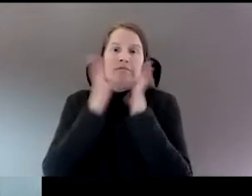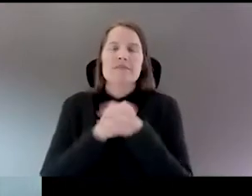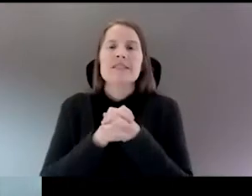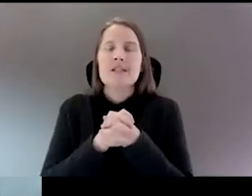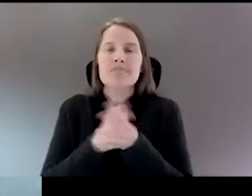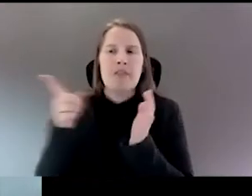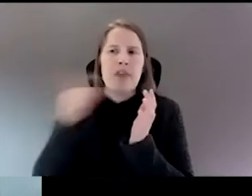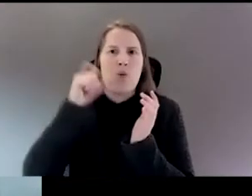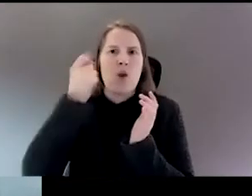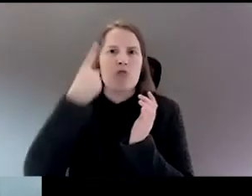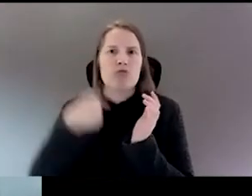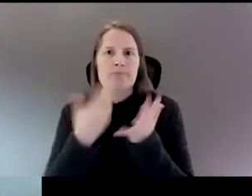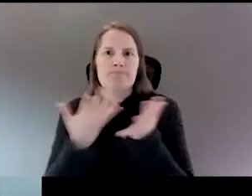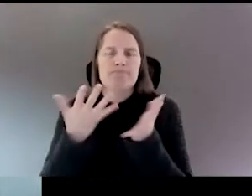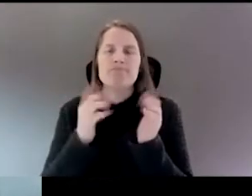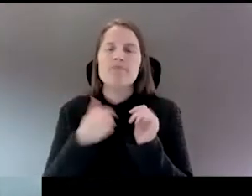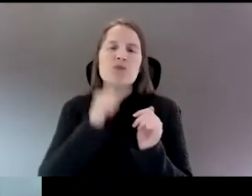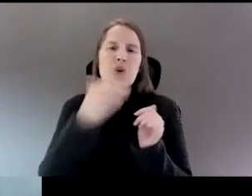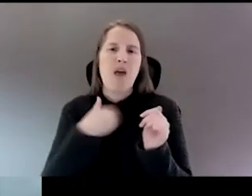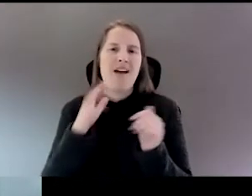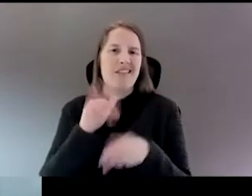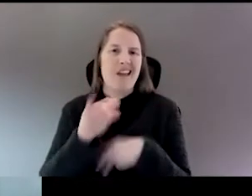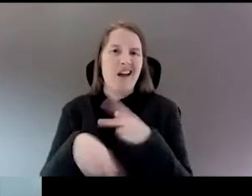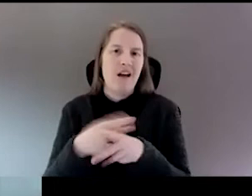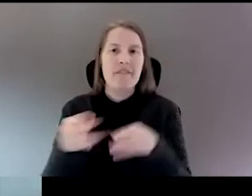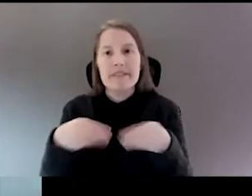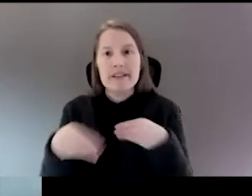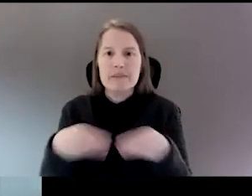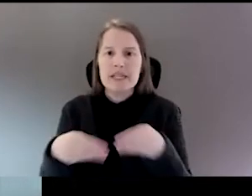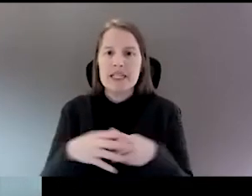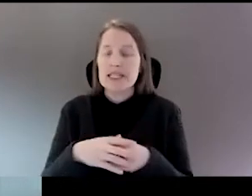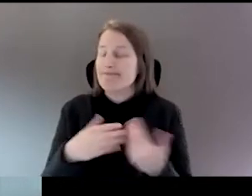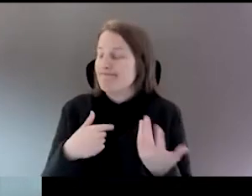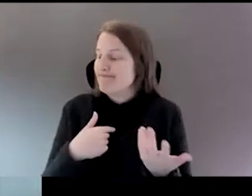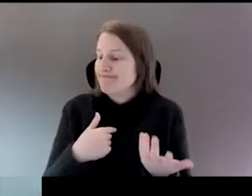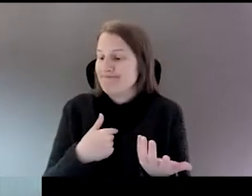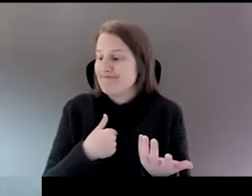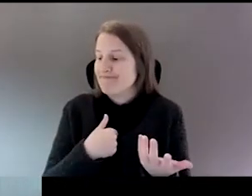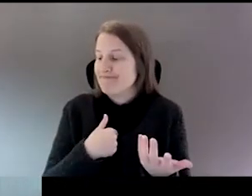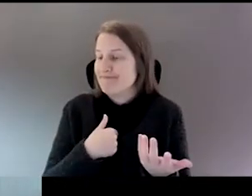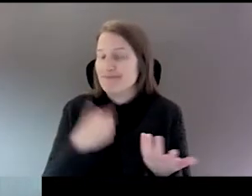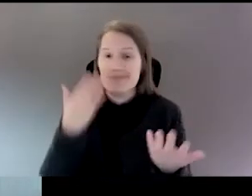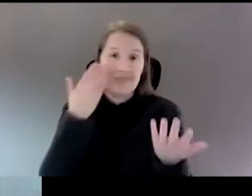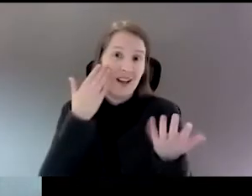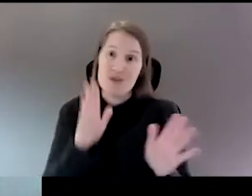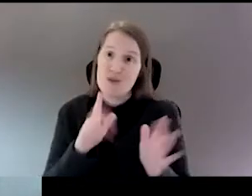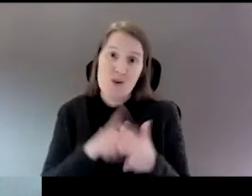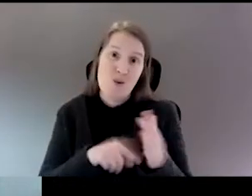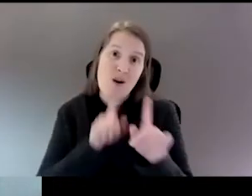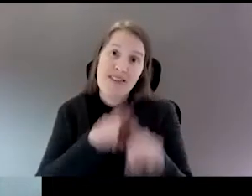I don't have that kind of flexibility. And I don't know what the answer is, except the